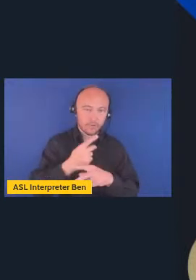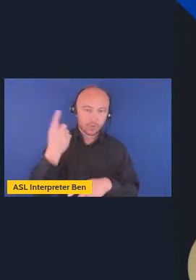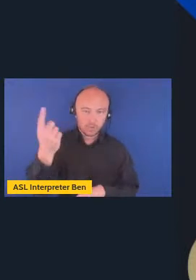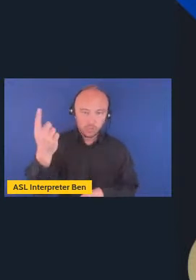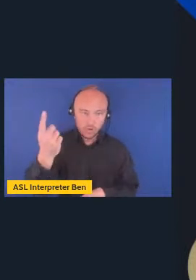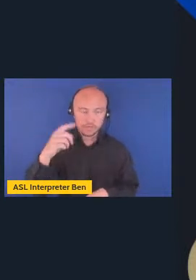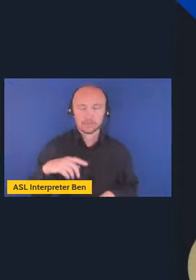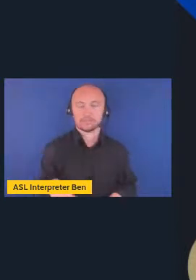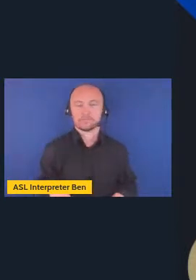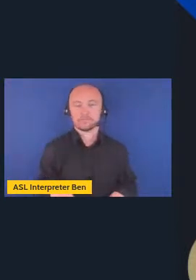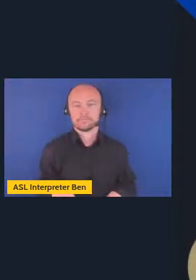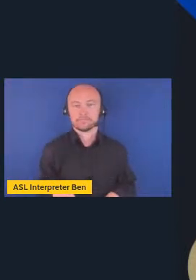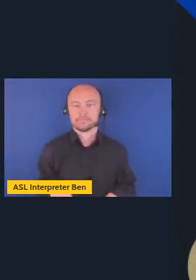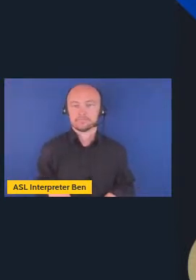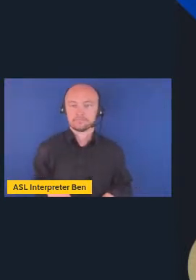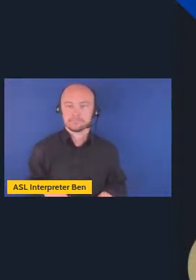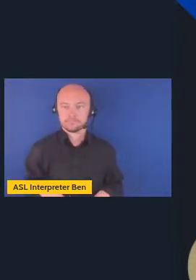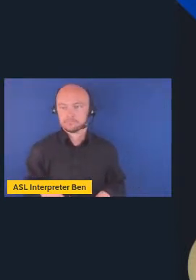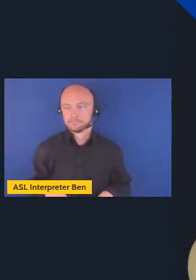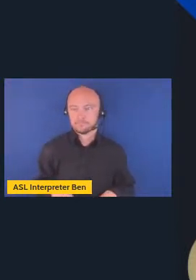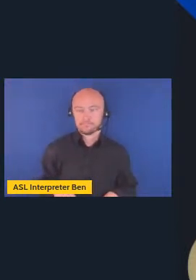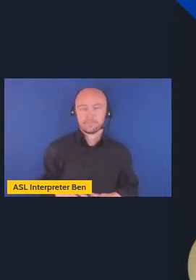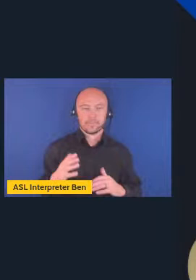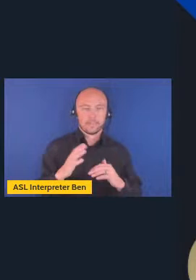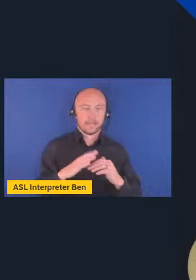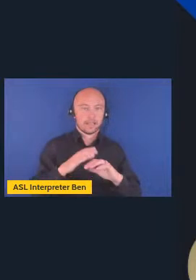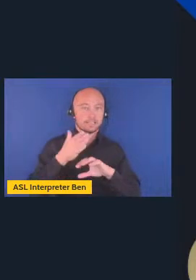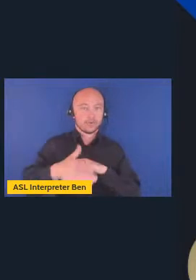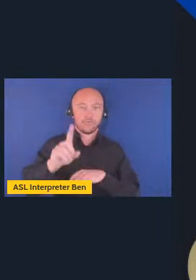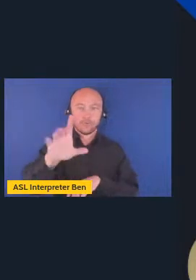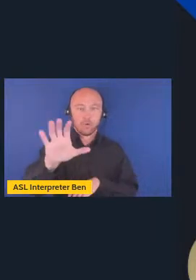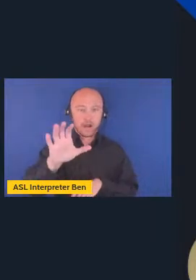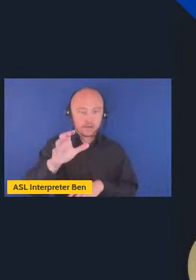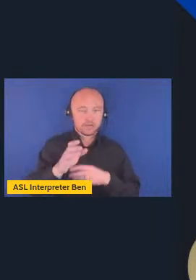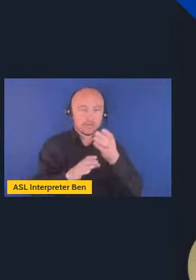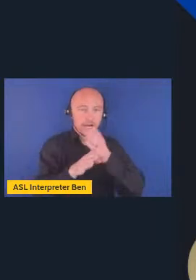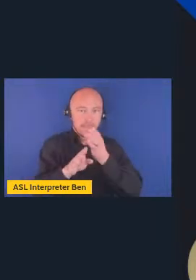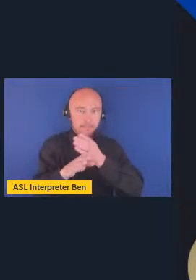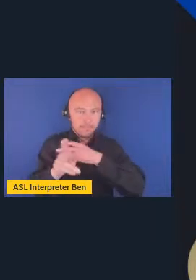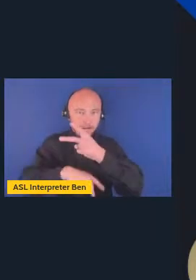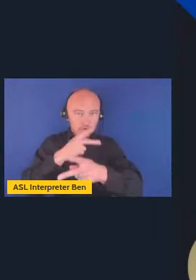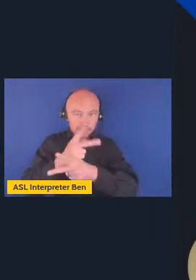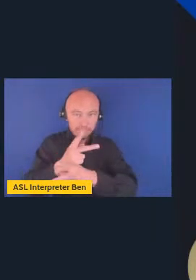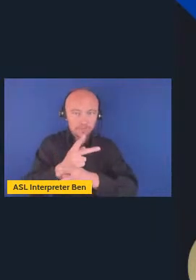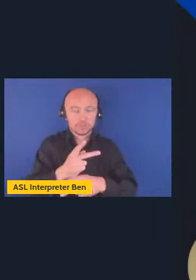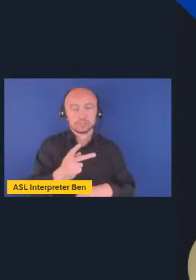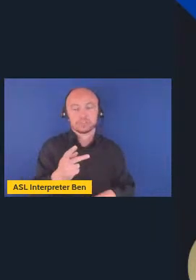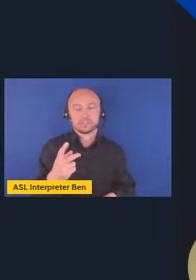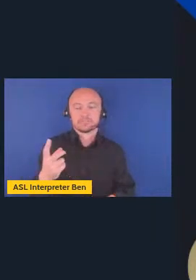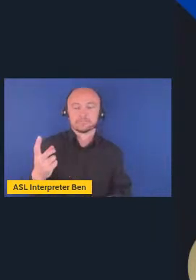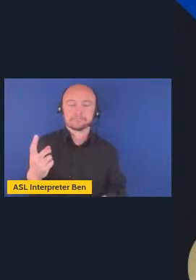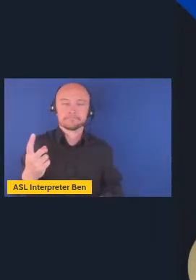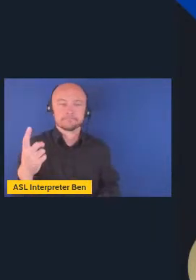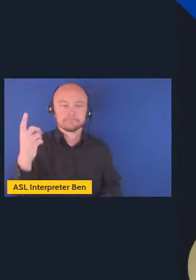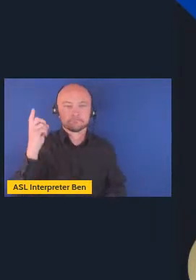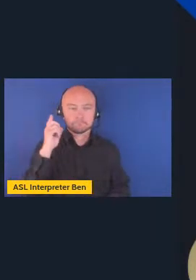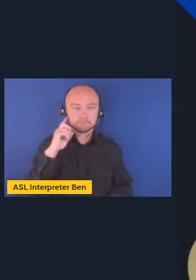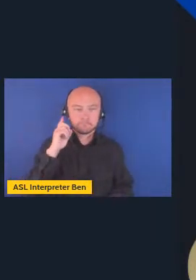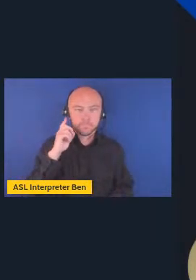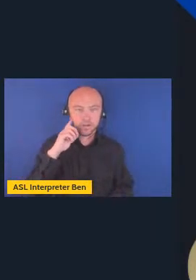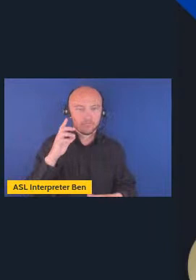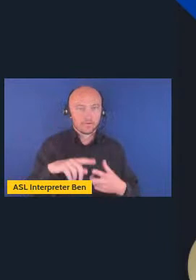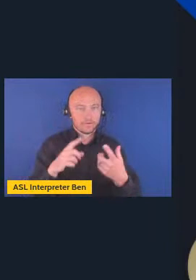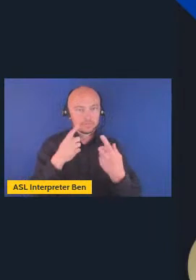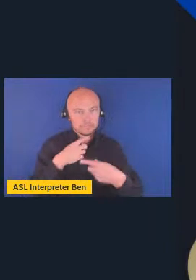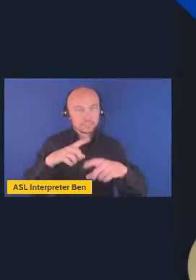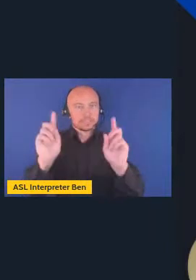in, I don't know, at least over 100 in the minor version. And we've heard some success on